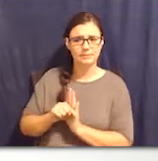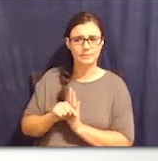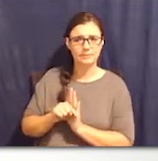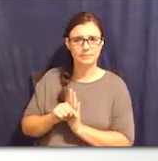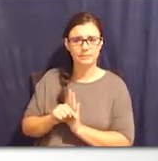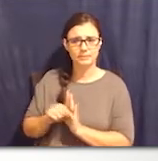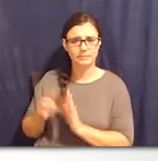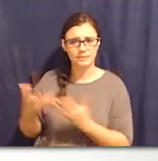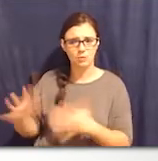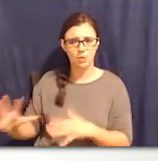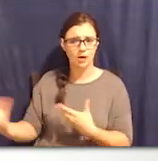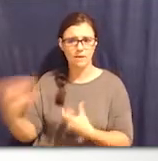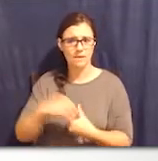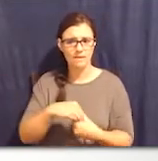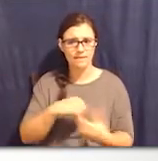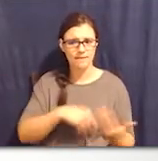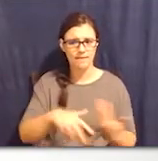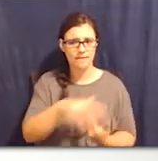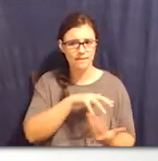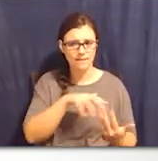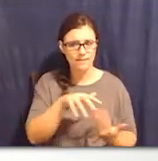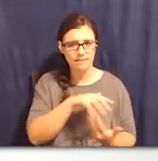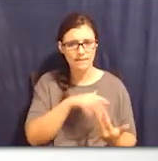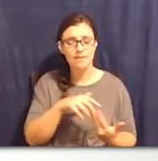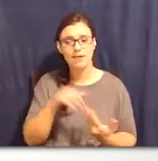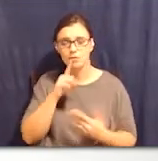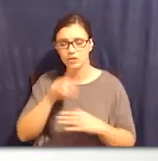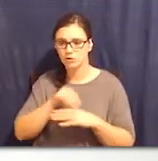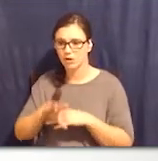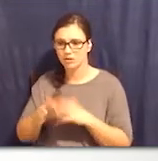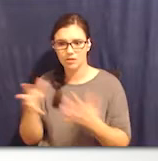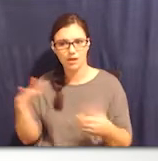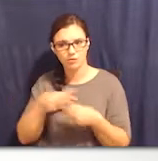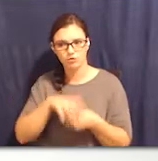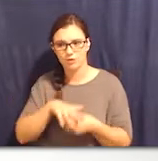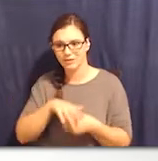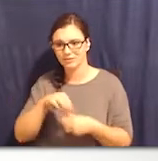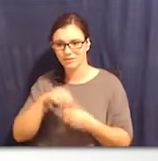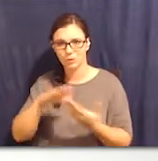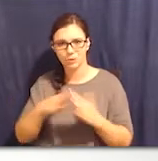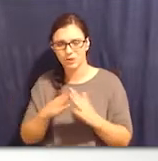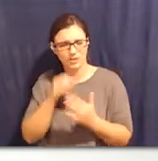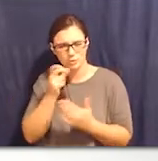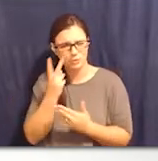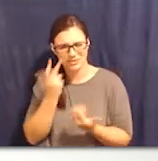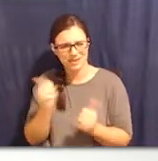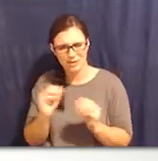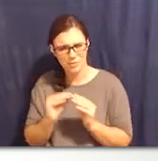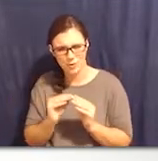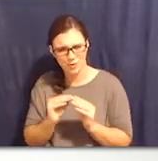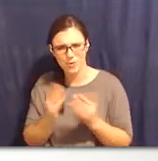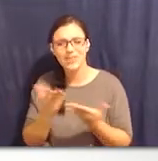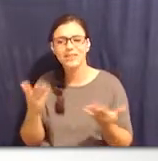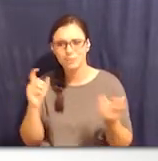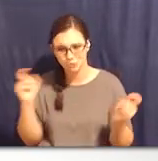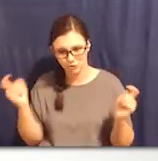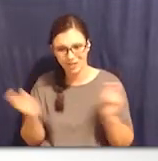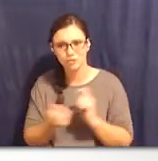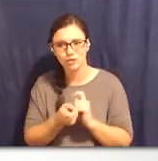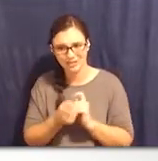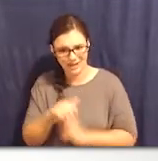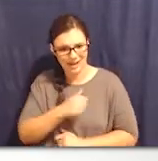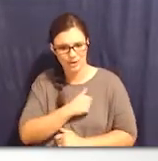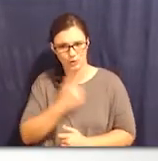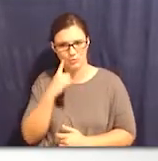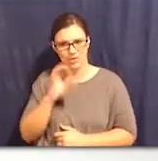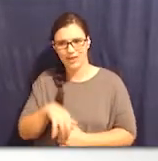was frowned upon, and when the deinstitutionalization movement happened, it caused a lot of stress in the community. You don't see that